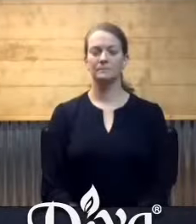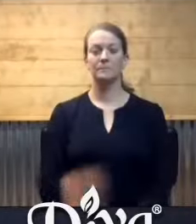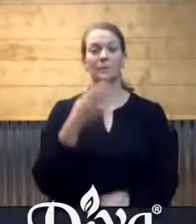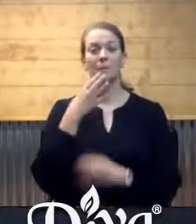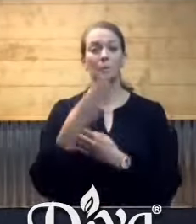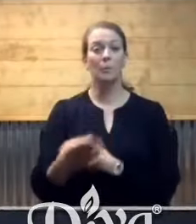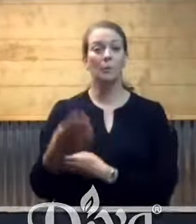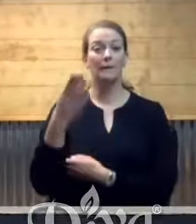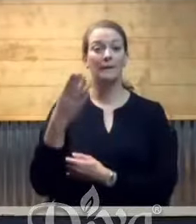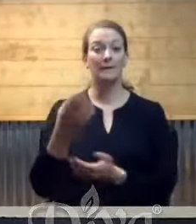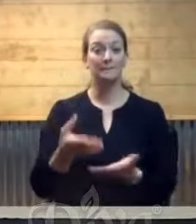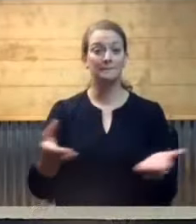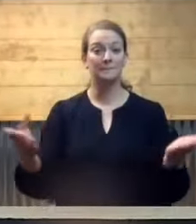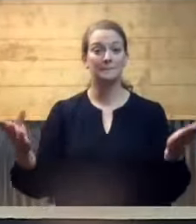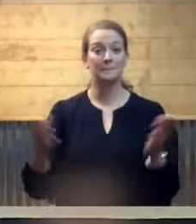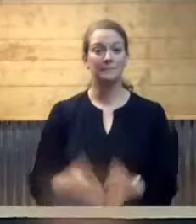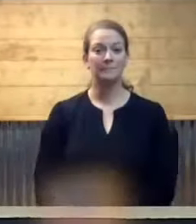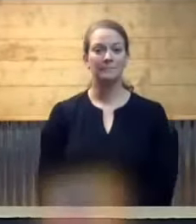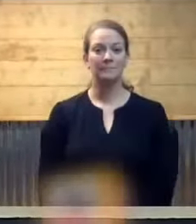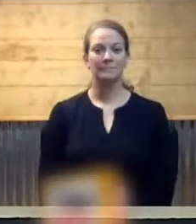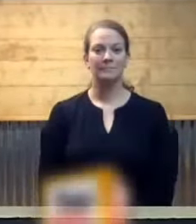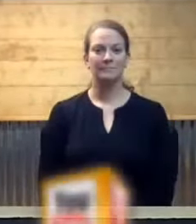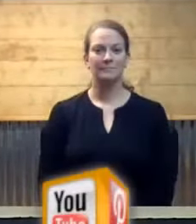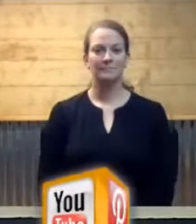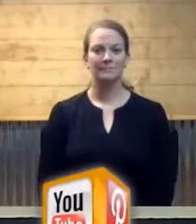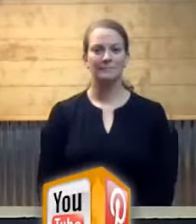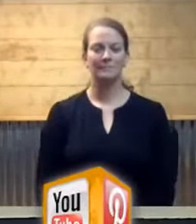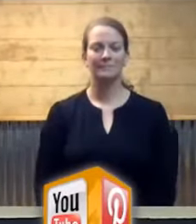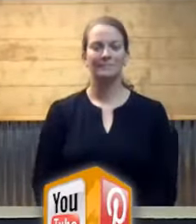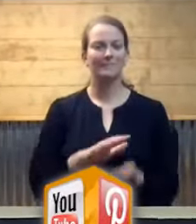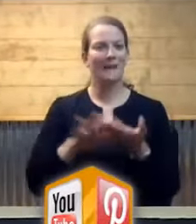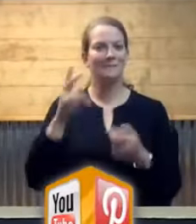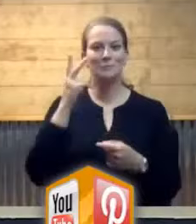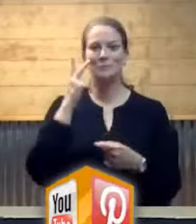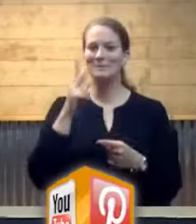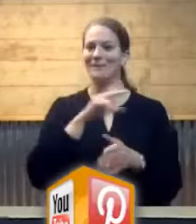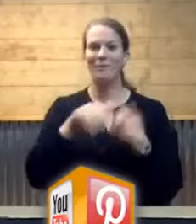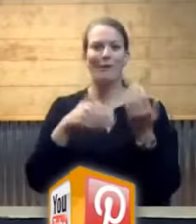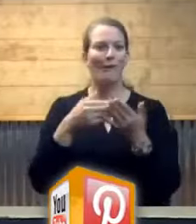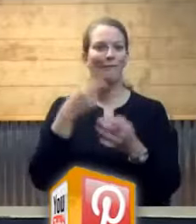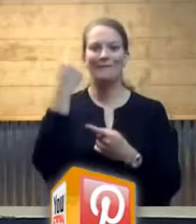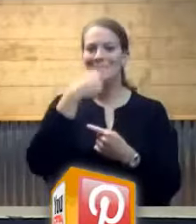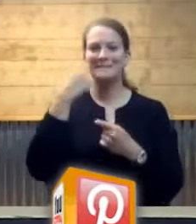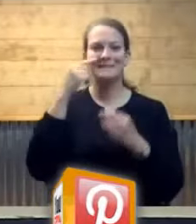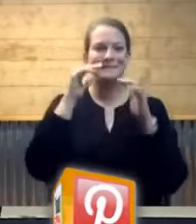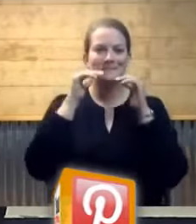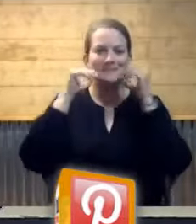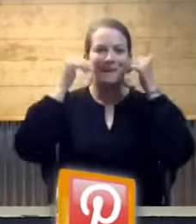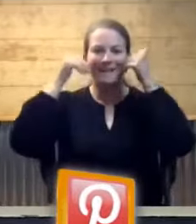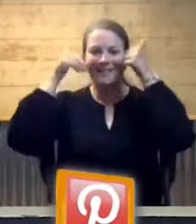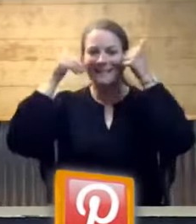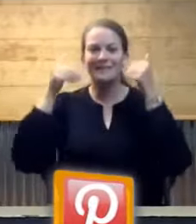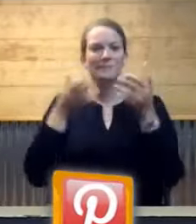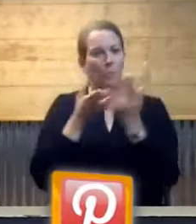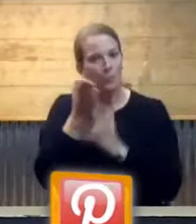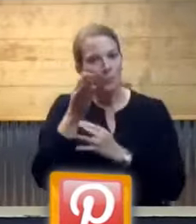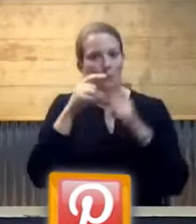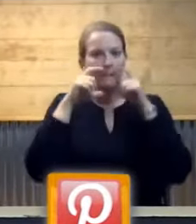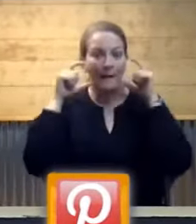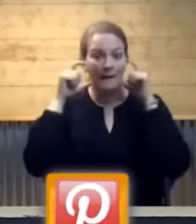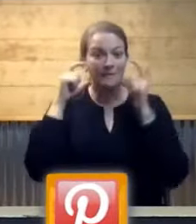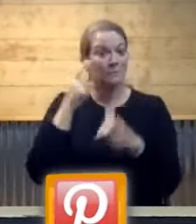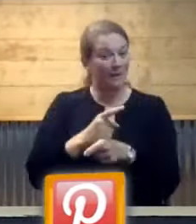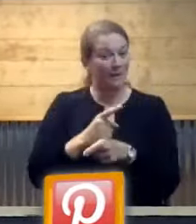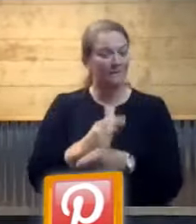Good morning. Pleasure to see all these smiling faces, all these masks. To my